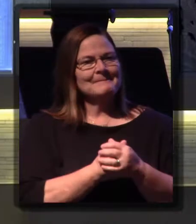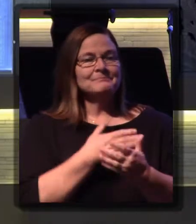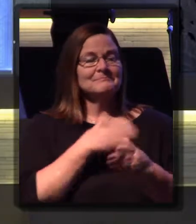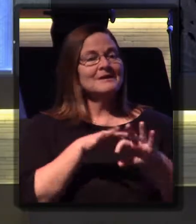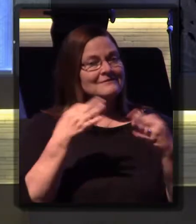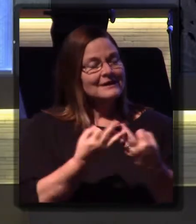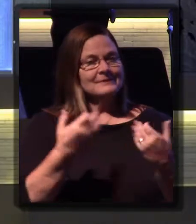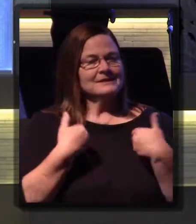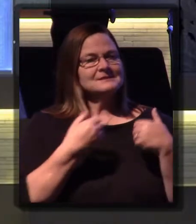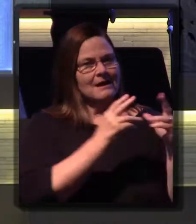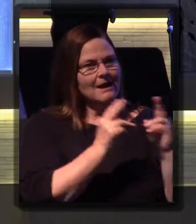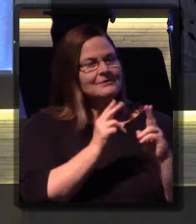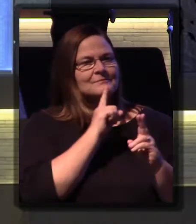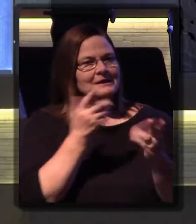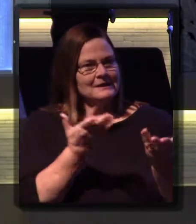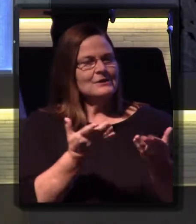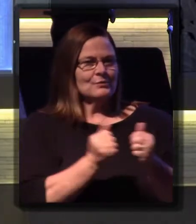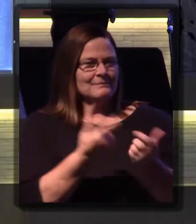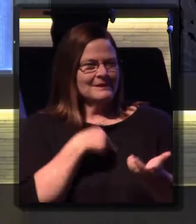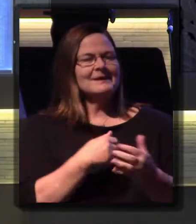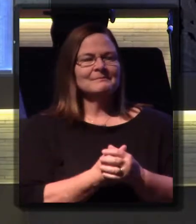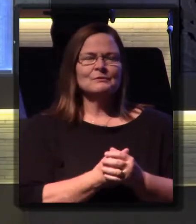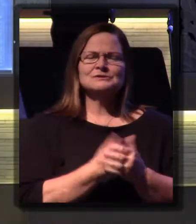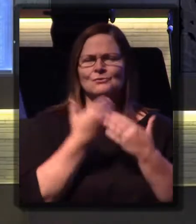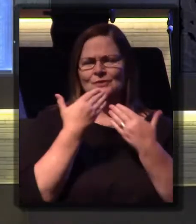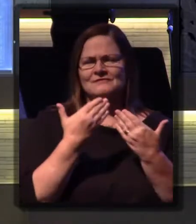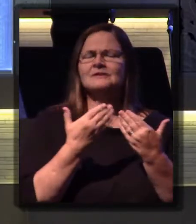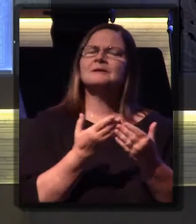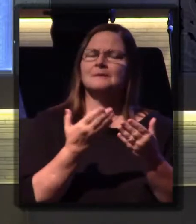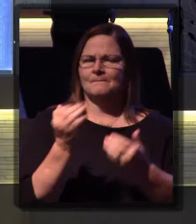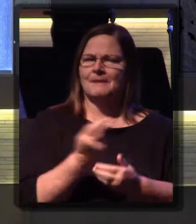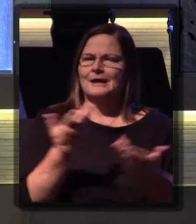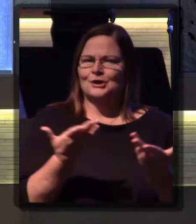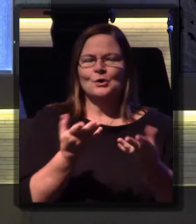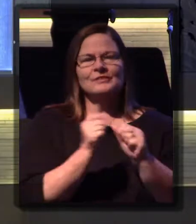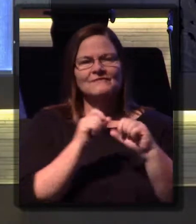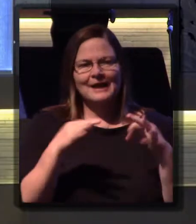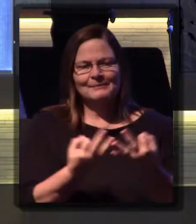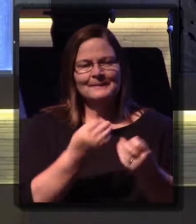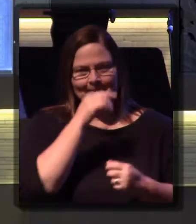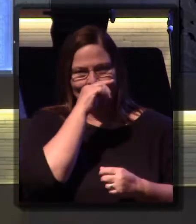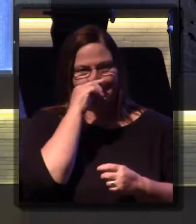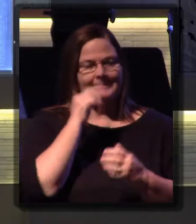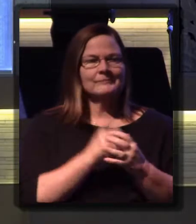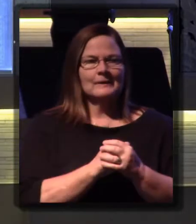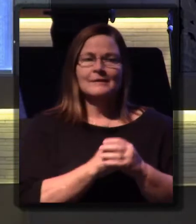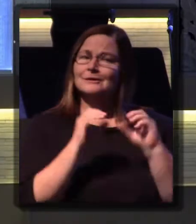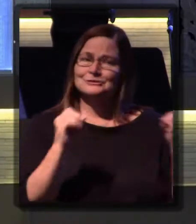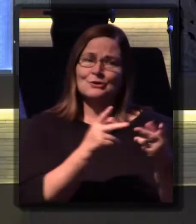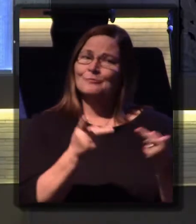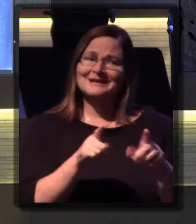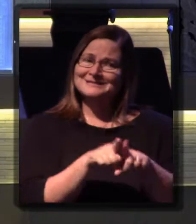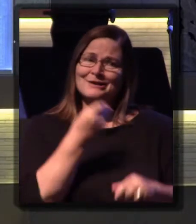And that allowed us all to participate. In fact, my family has the privilege of being here as well, and we're so grateful to be back with our Olive